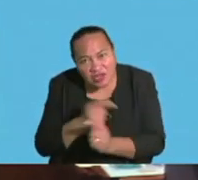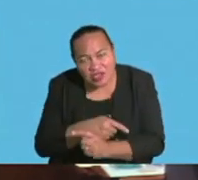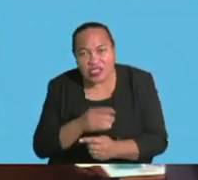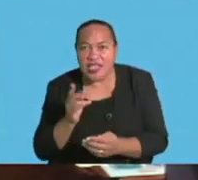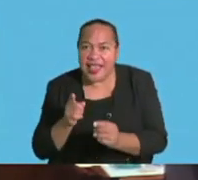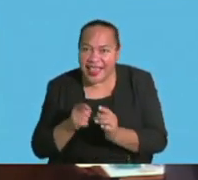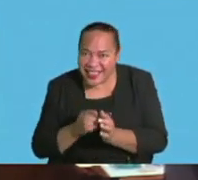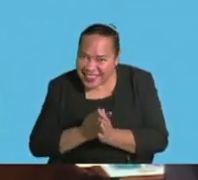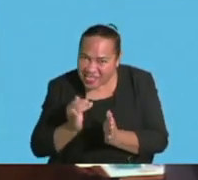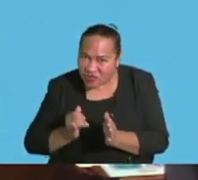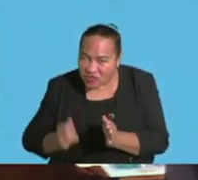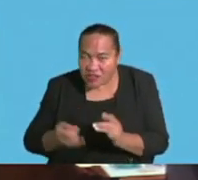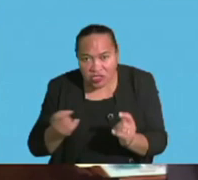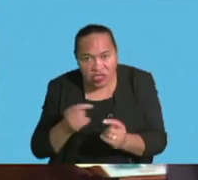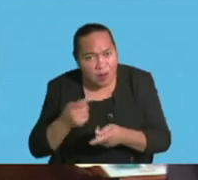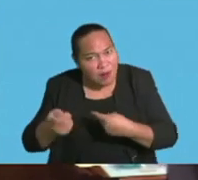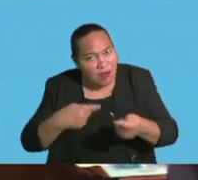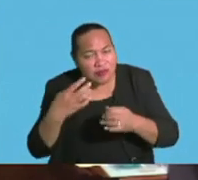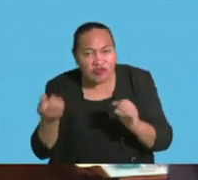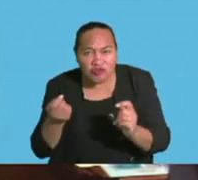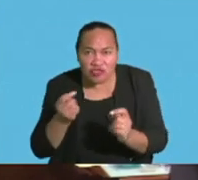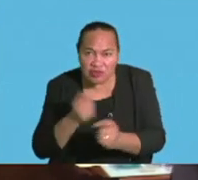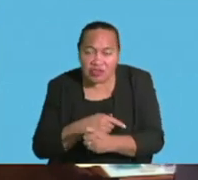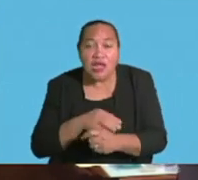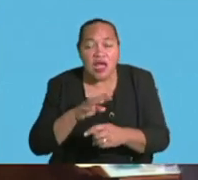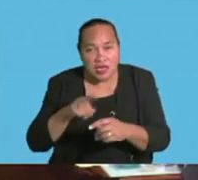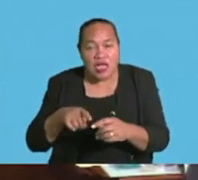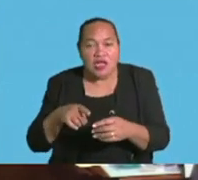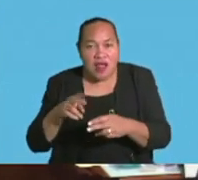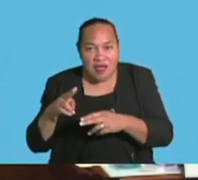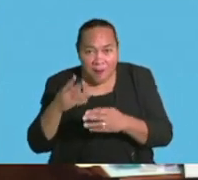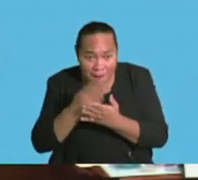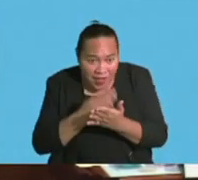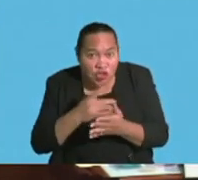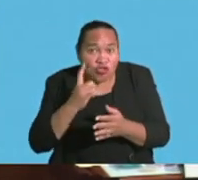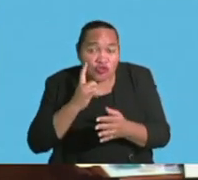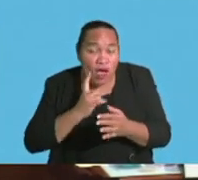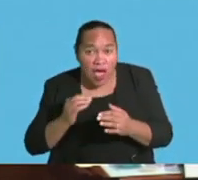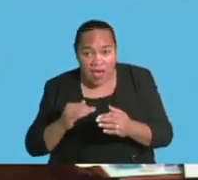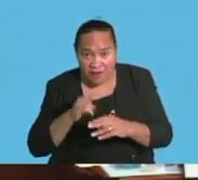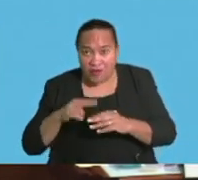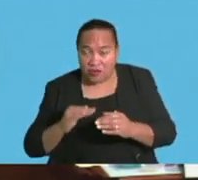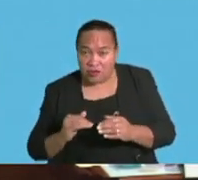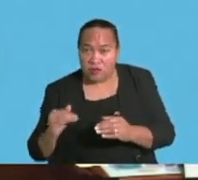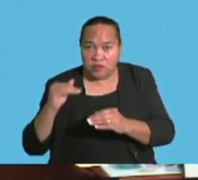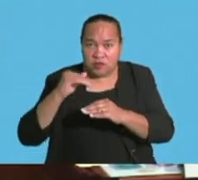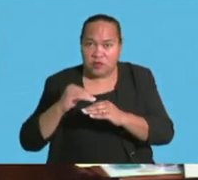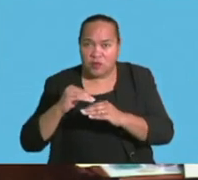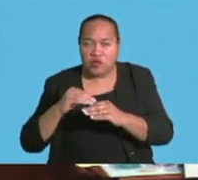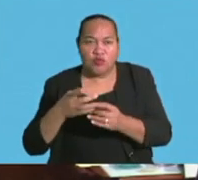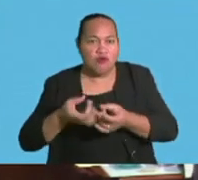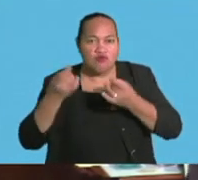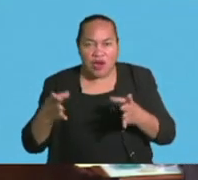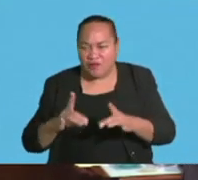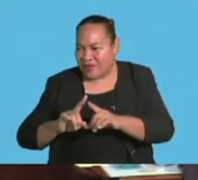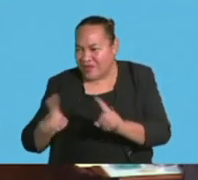and markets, and then seeks to smartly reposition Fiji to be ready for the impact of such